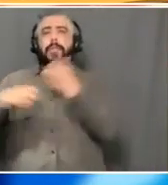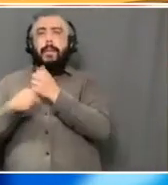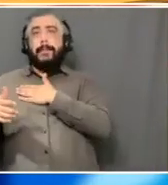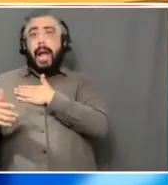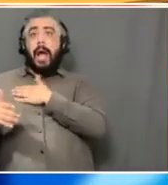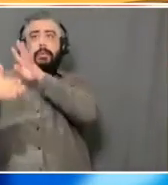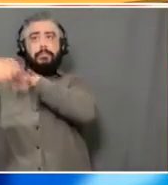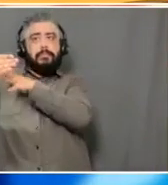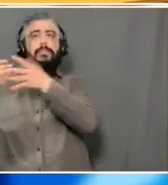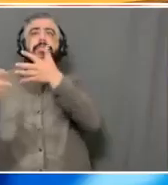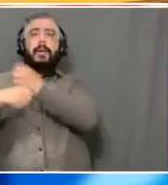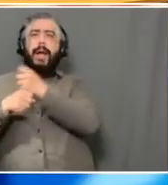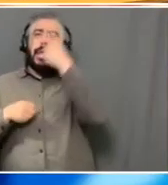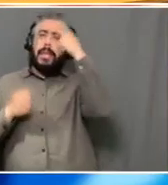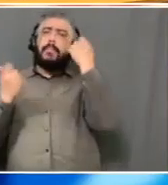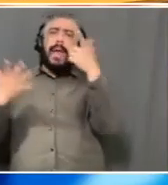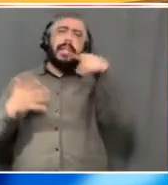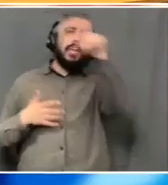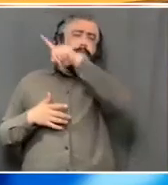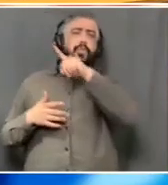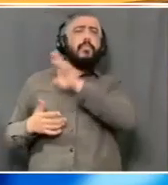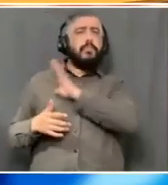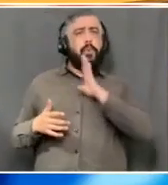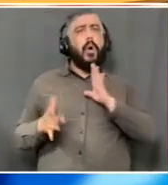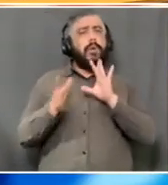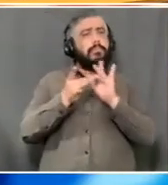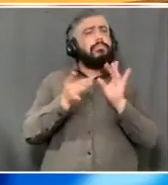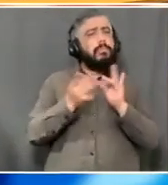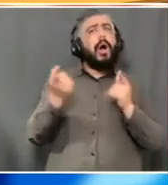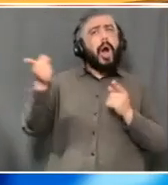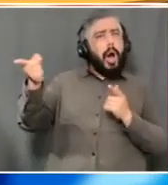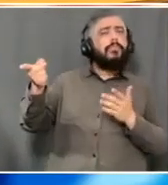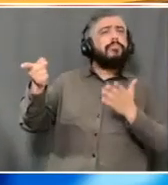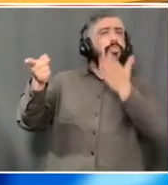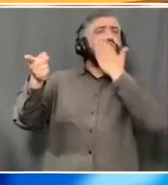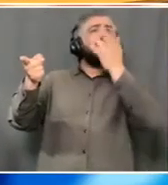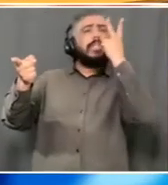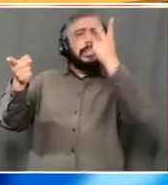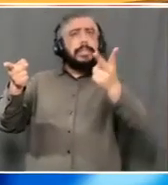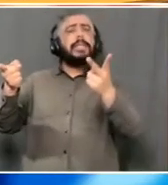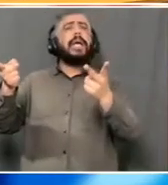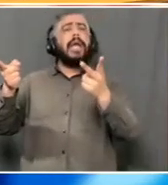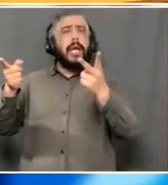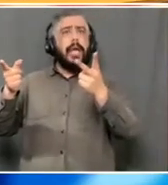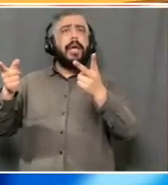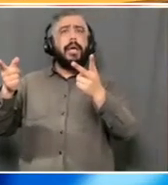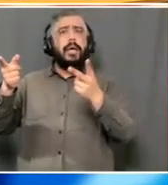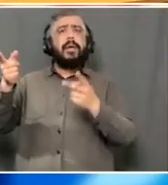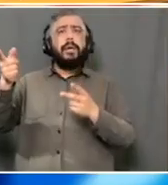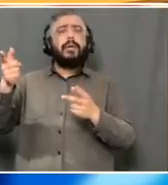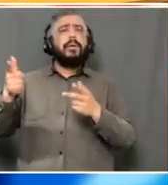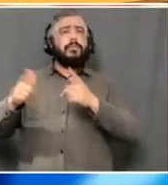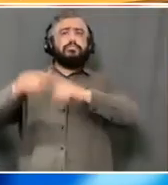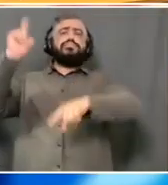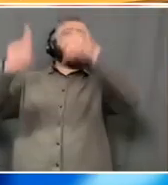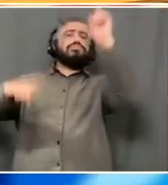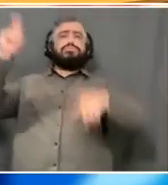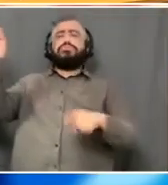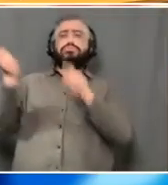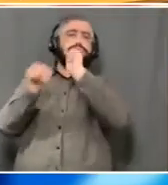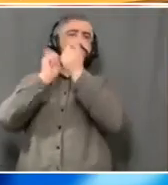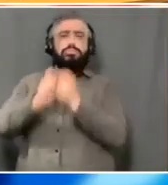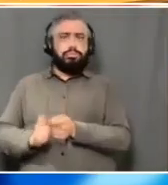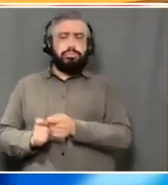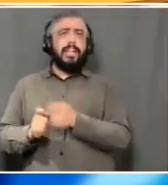many board members have pointed out previously at board meetings where we do see larger variance and changes at our highest